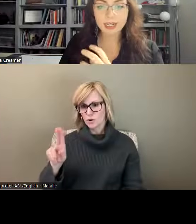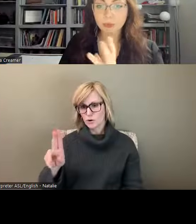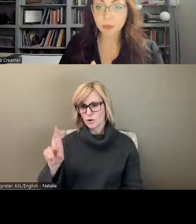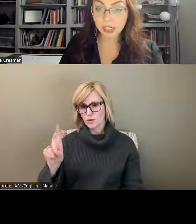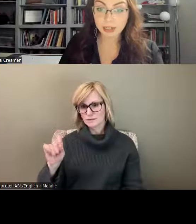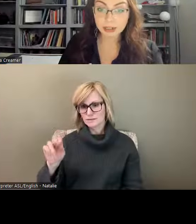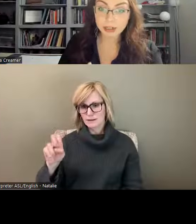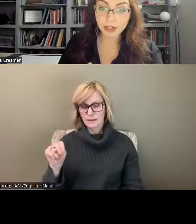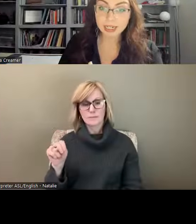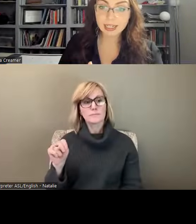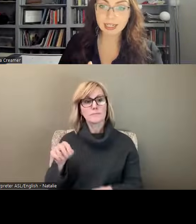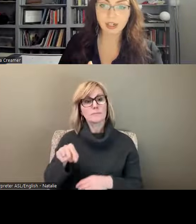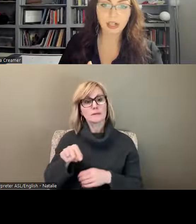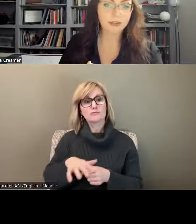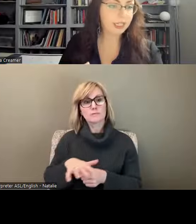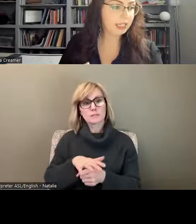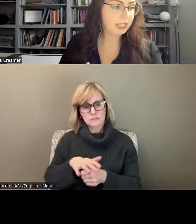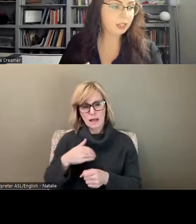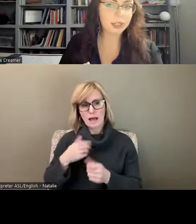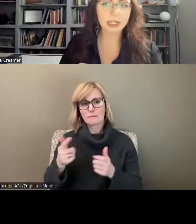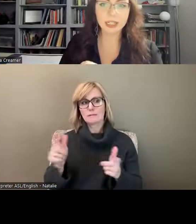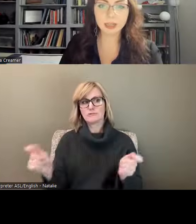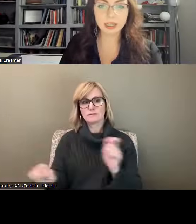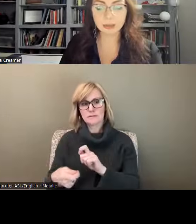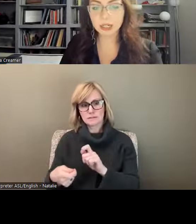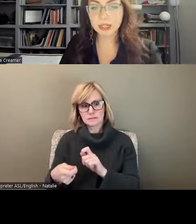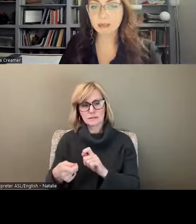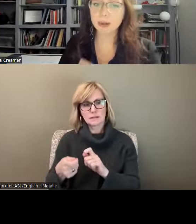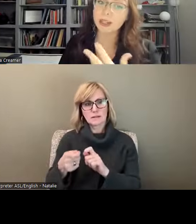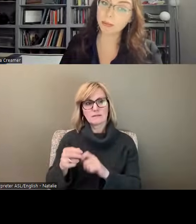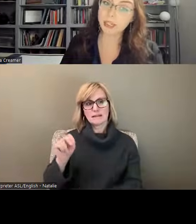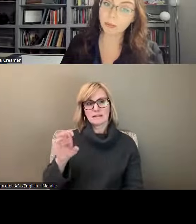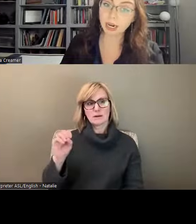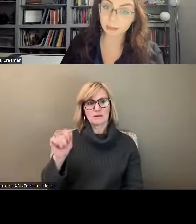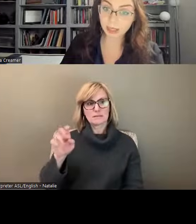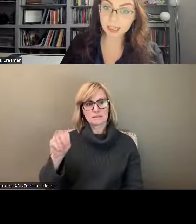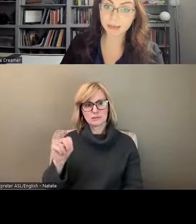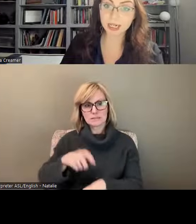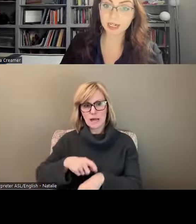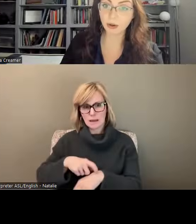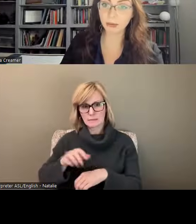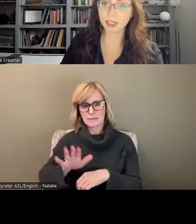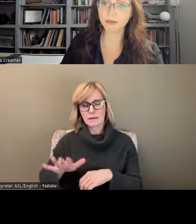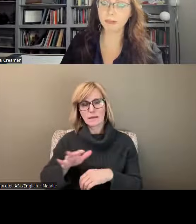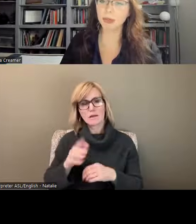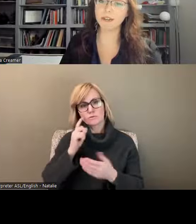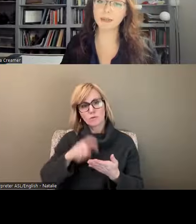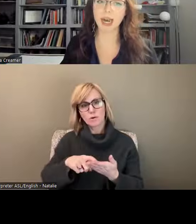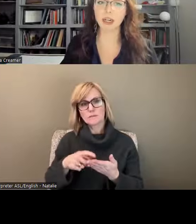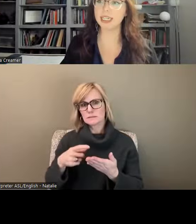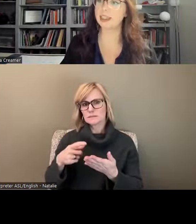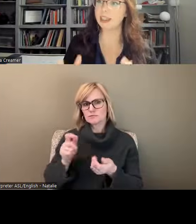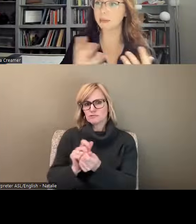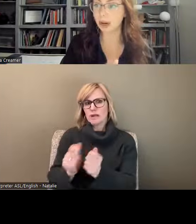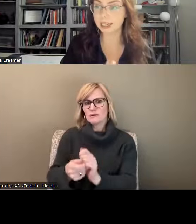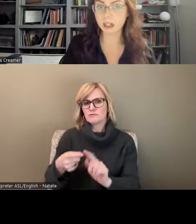So in this region, there is a sudden shift seen during the Neo-Assyrian period in both settlement number and placement, breaking notably from previous